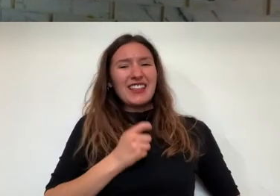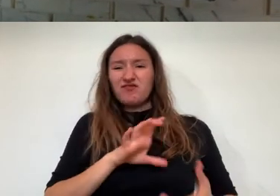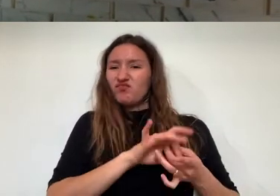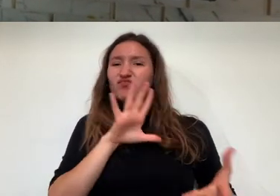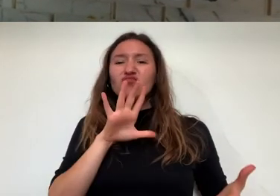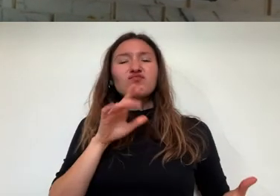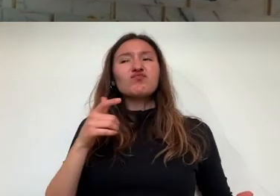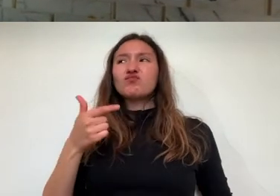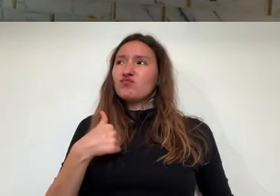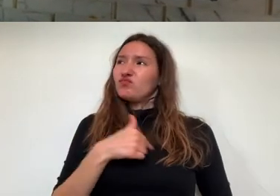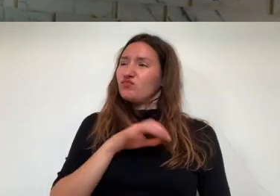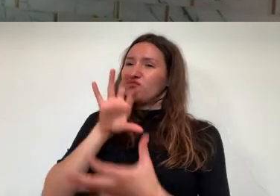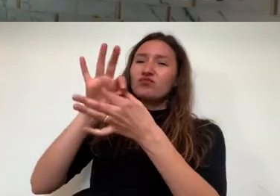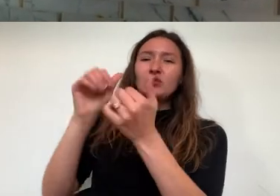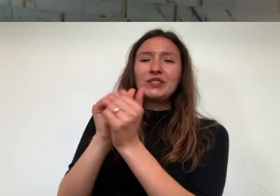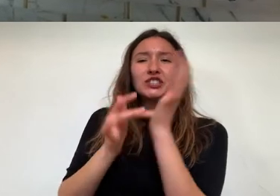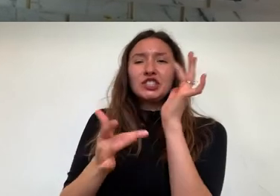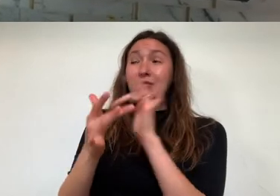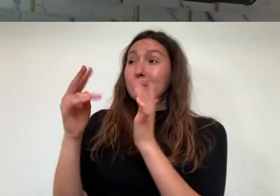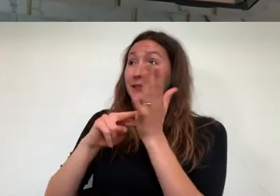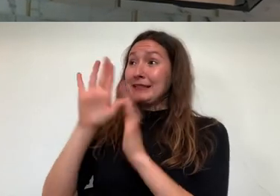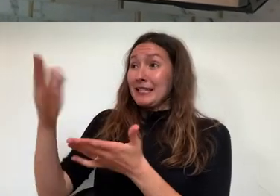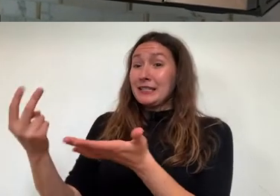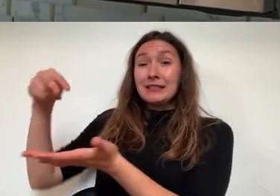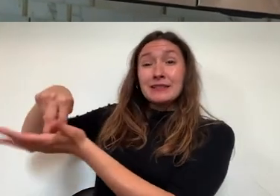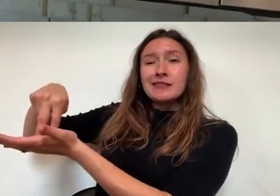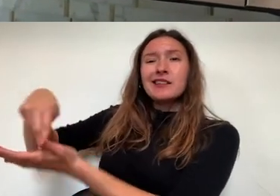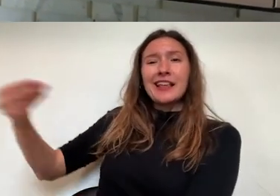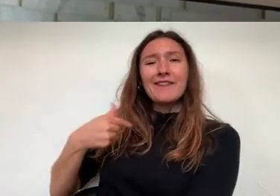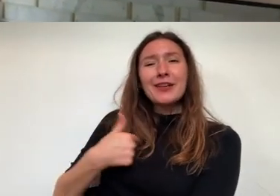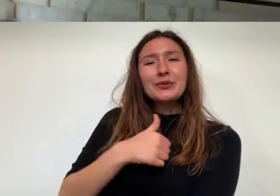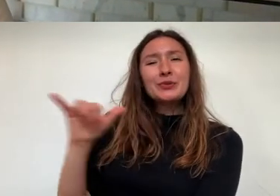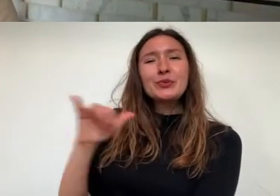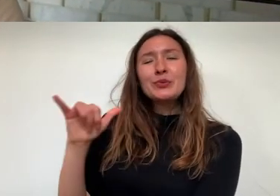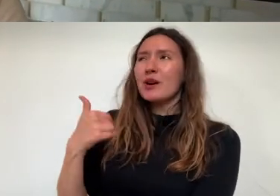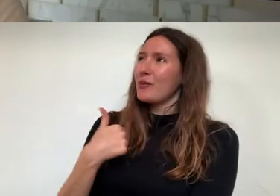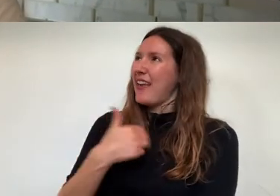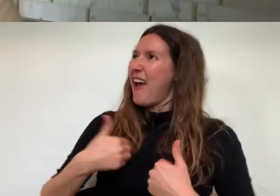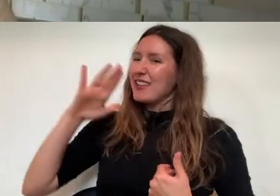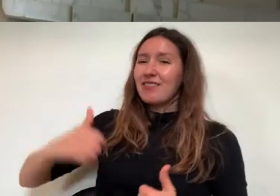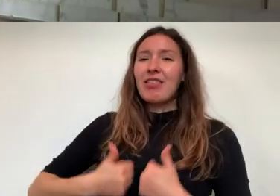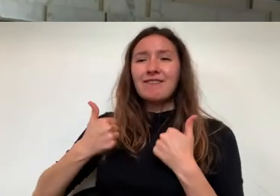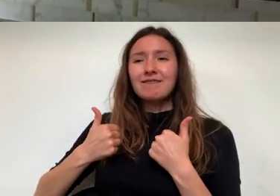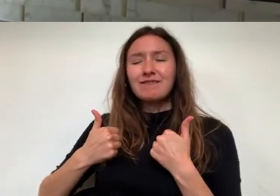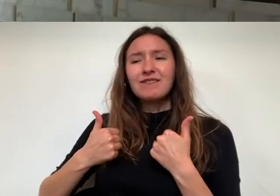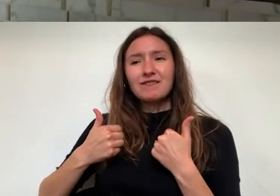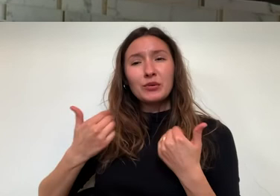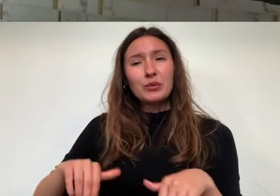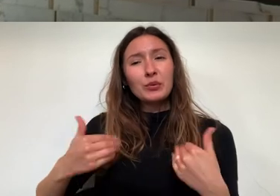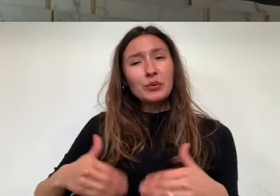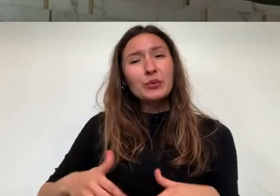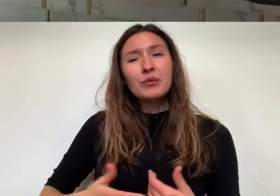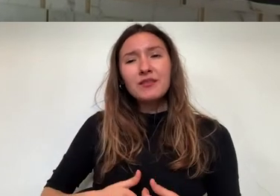on the cross, and he has raised us to life internally, that will be an external reality one